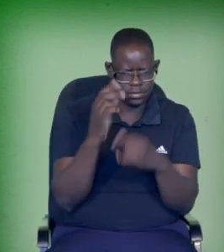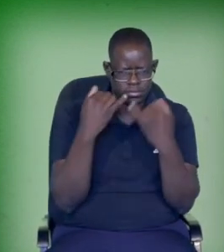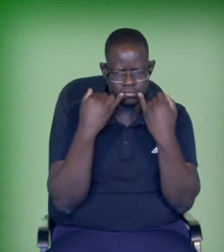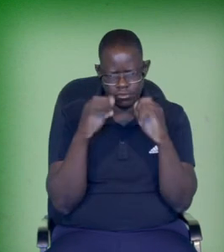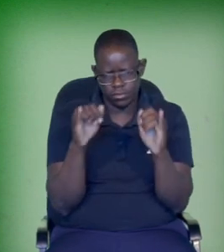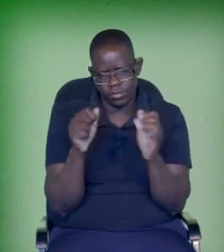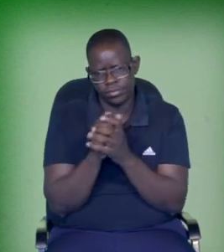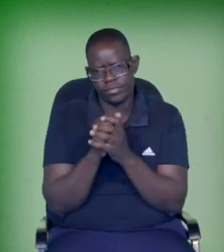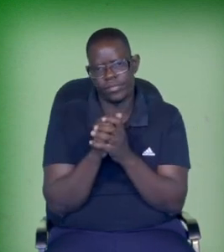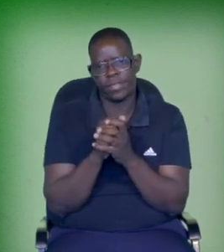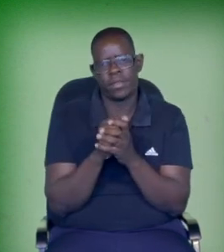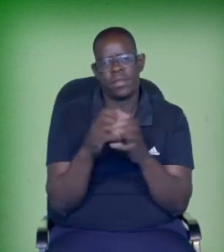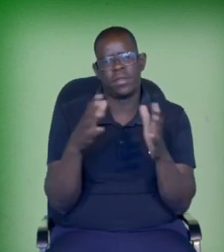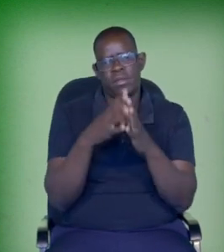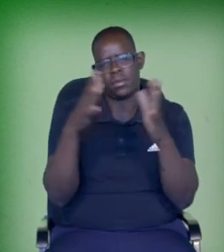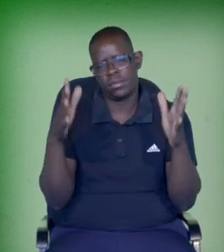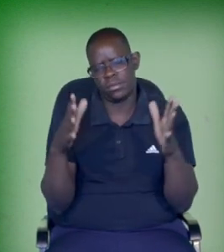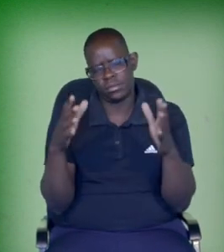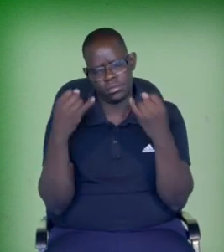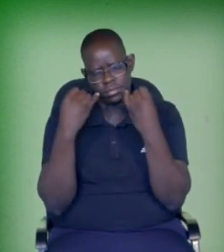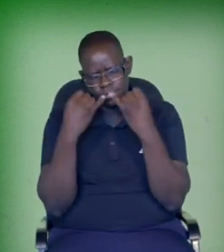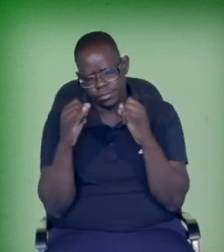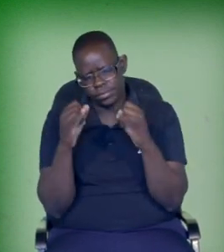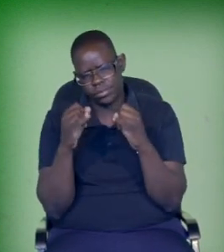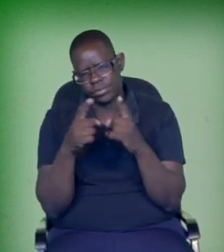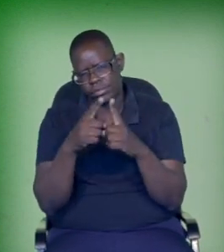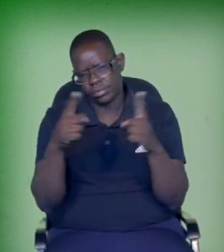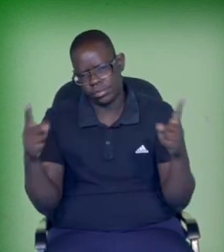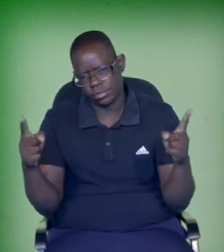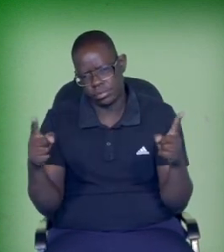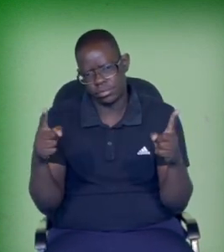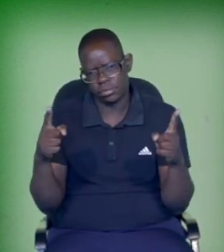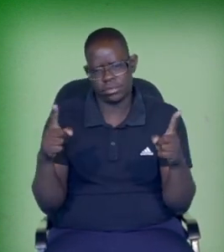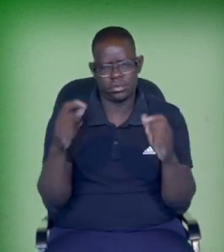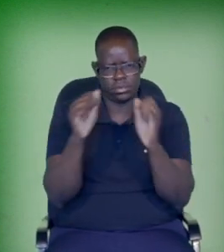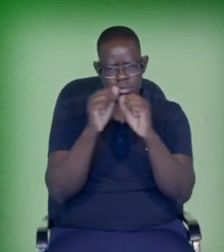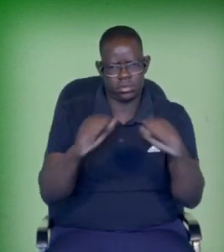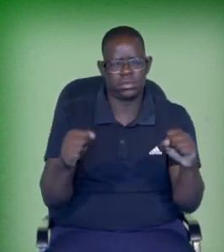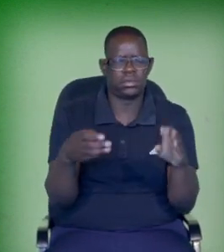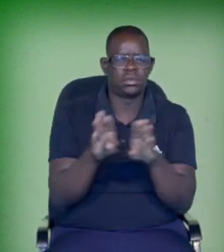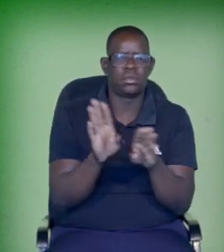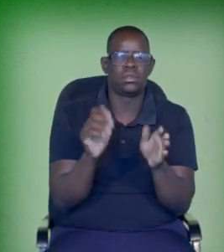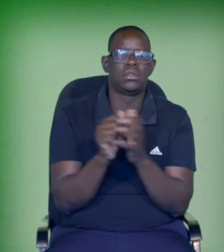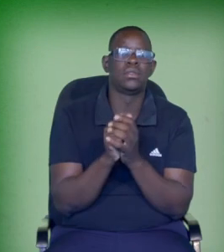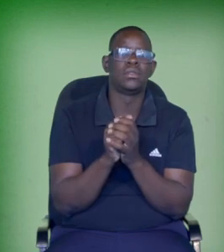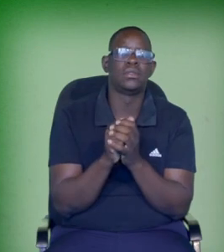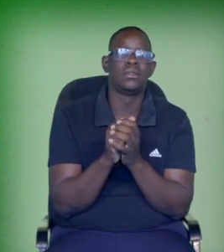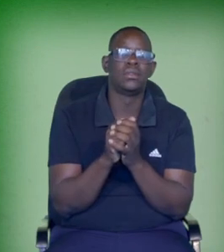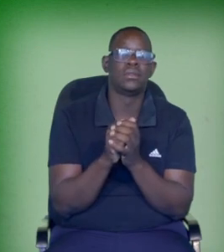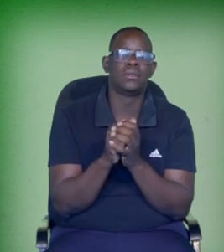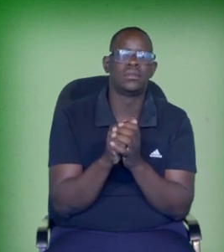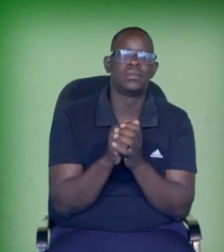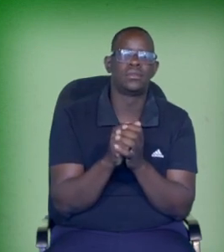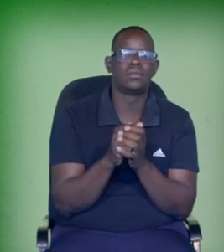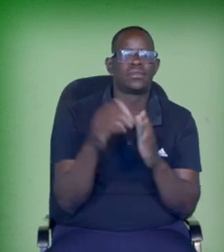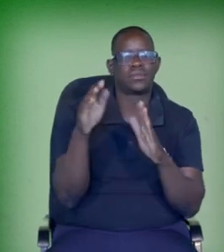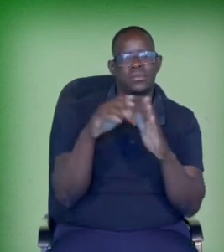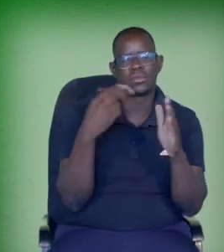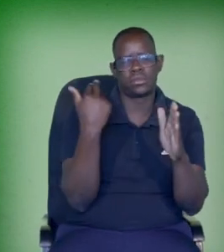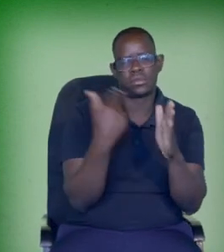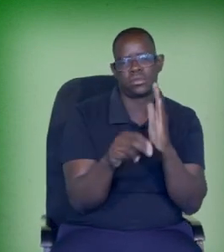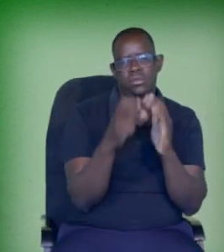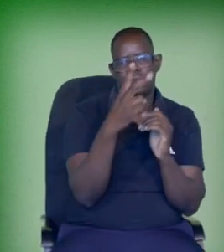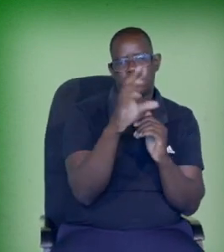consulted. The more partners to be consulted, the longer it will take to get the decisions made. The law allows only